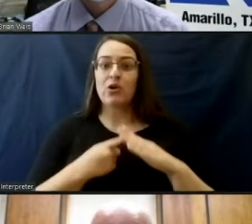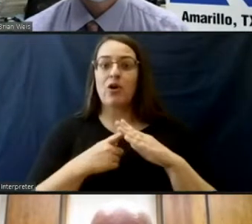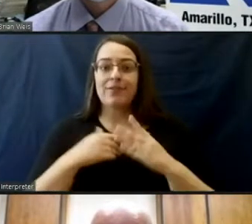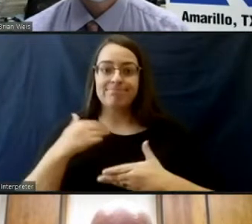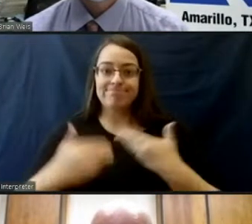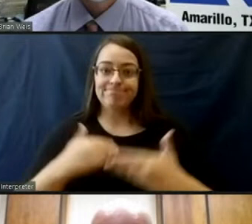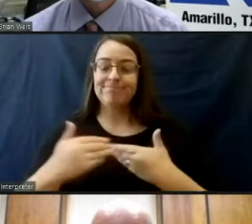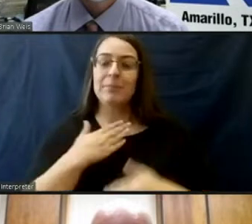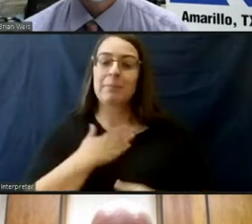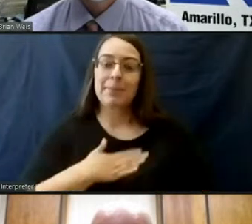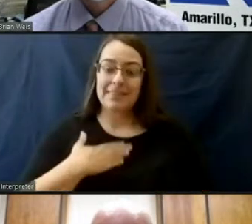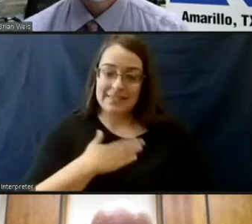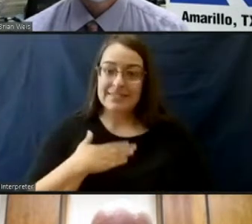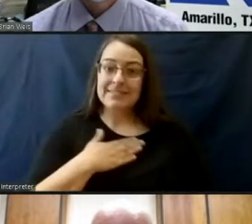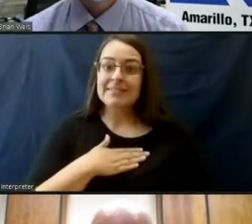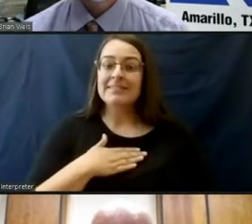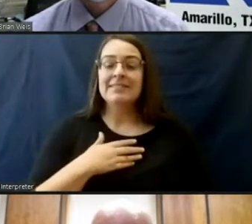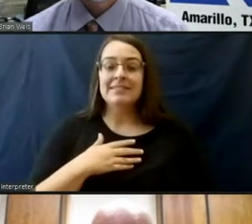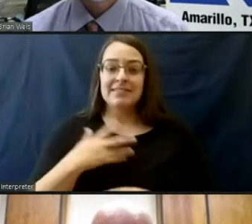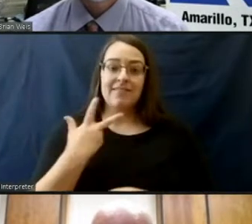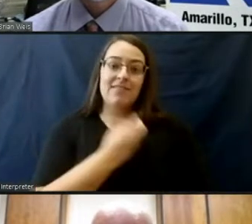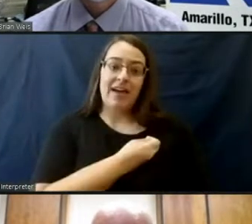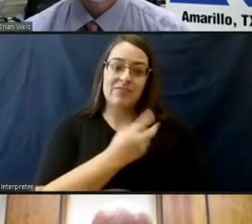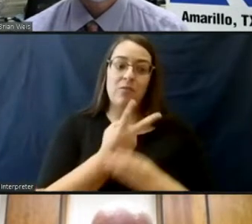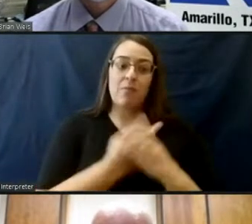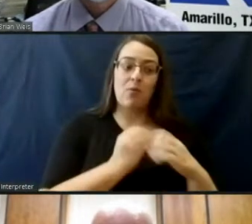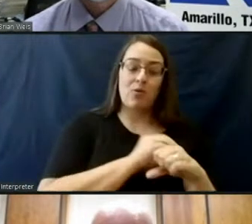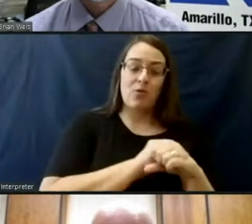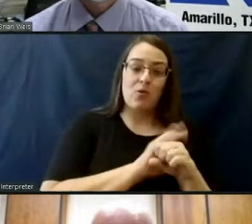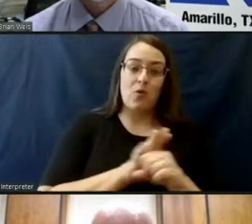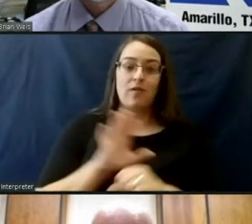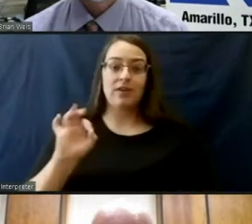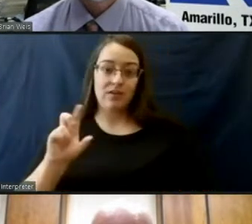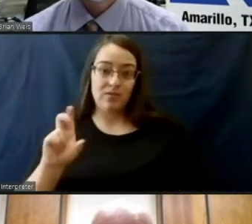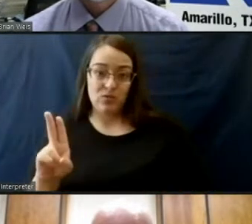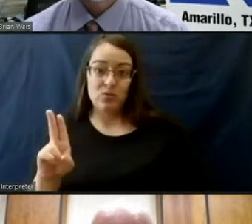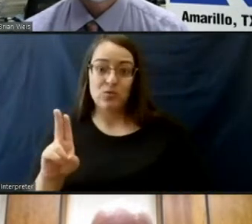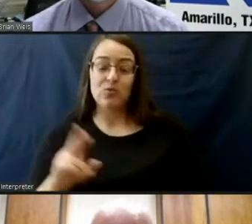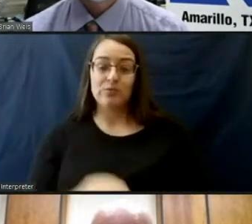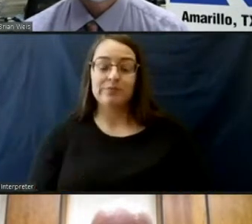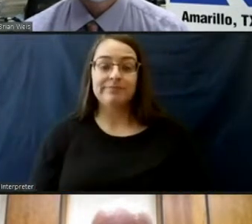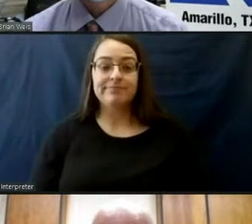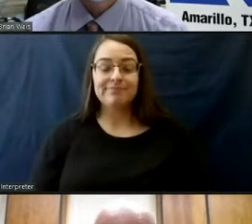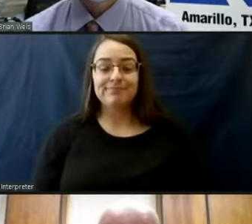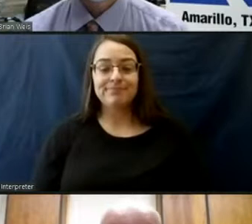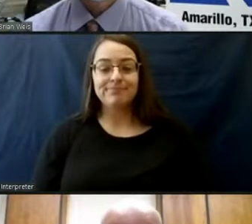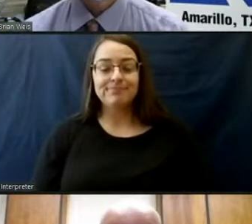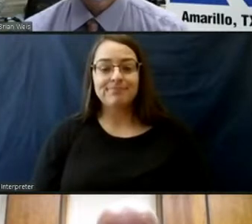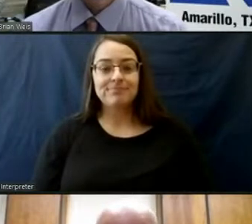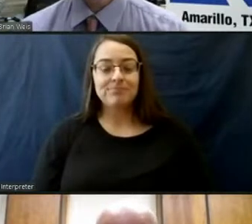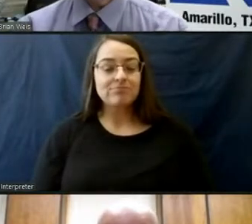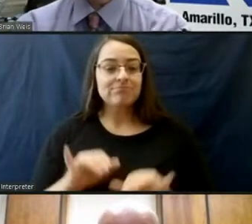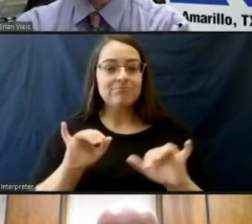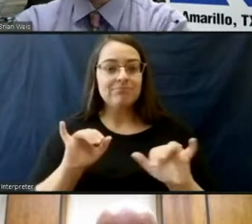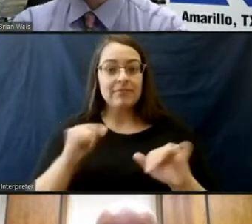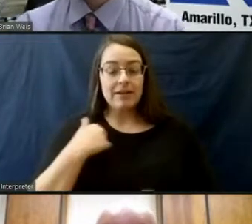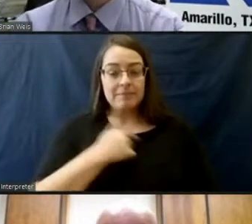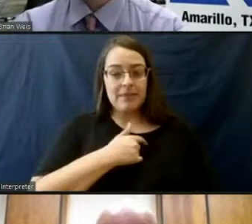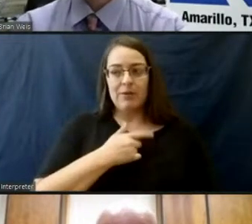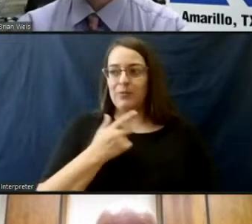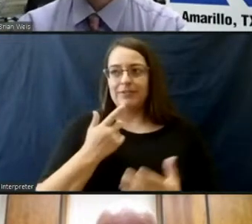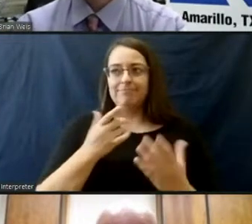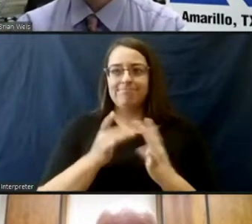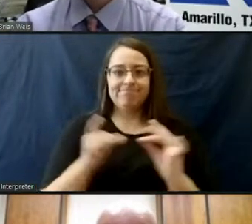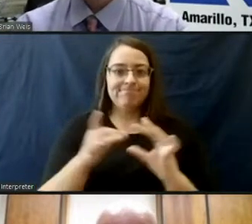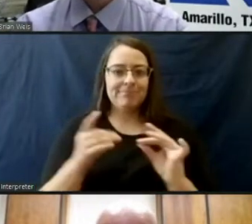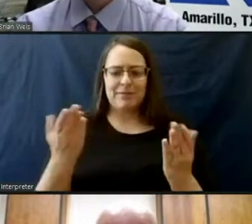for COVID-19 and influenza. And then underline those same things we've been saying for, I've been here about 1.5 years now. So